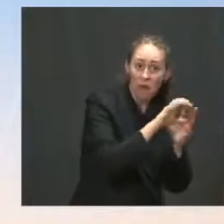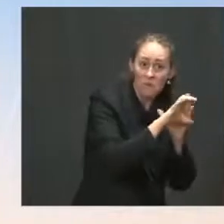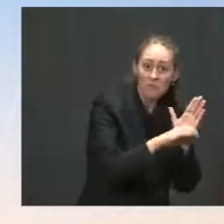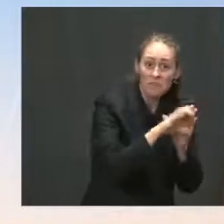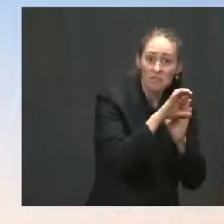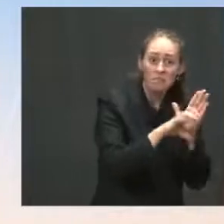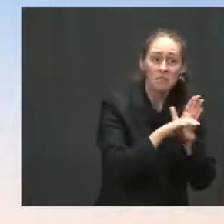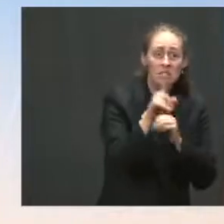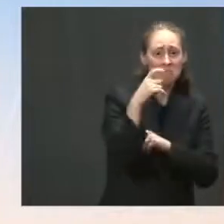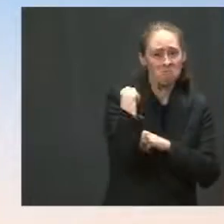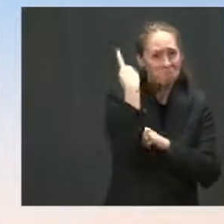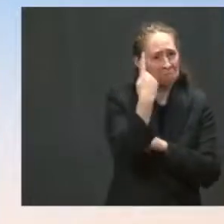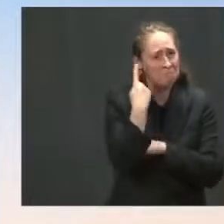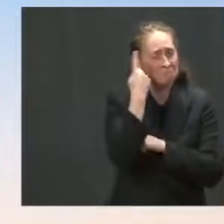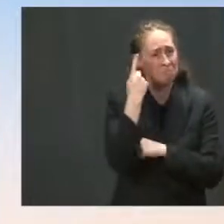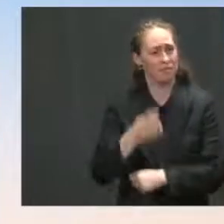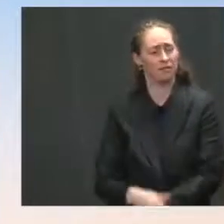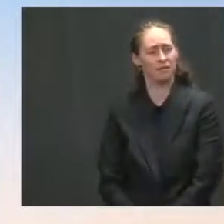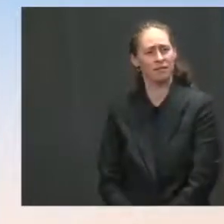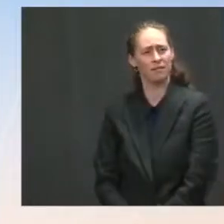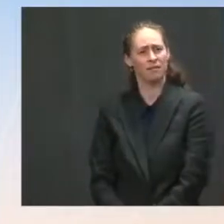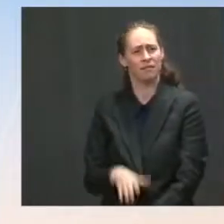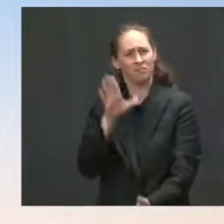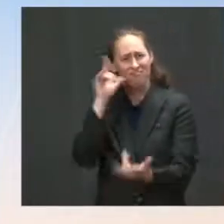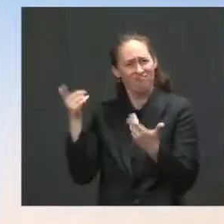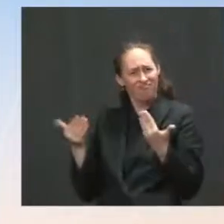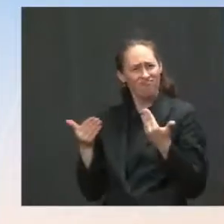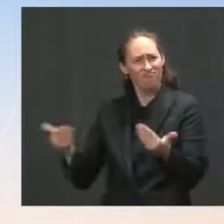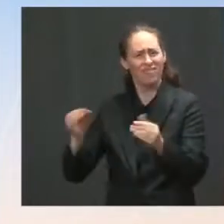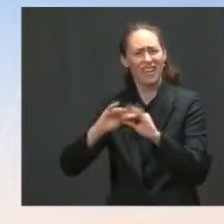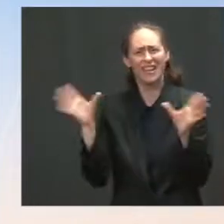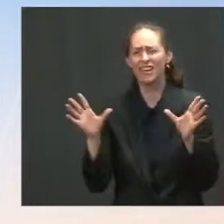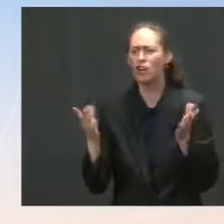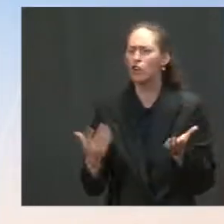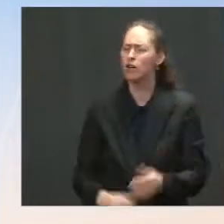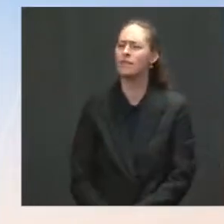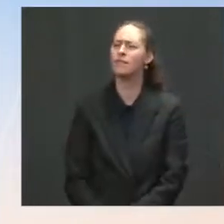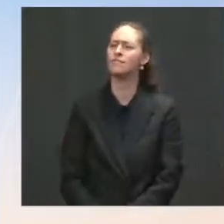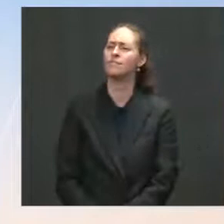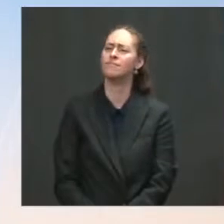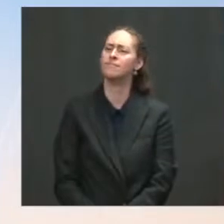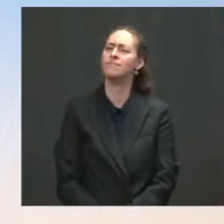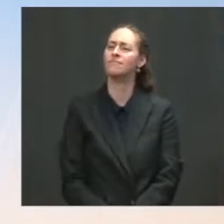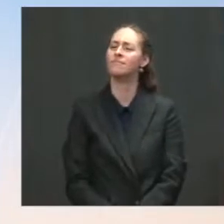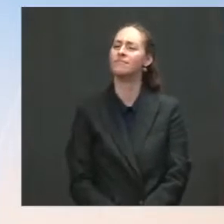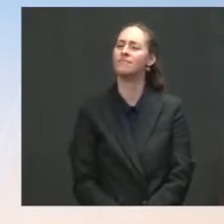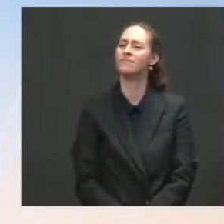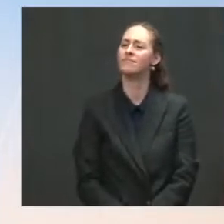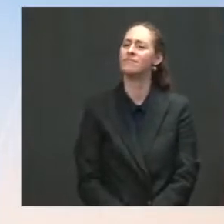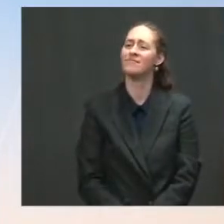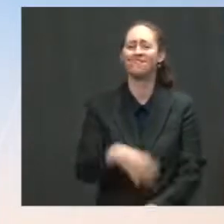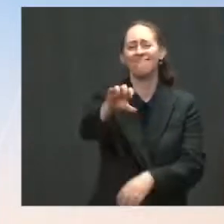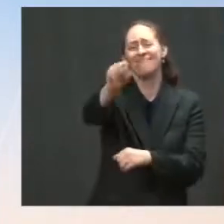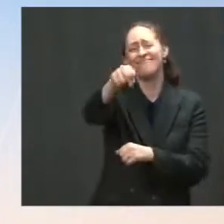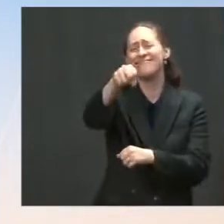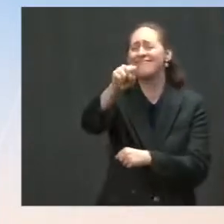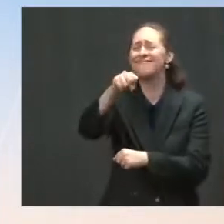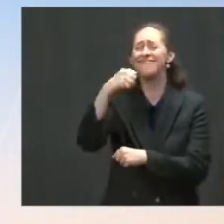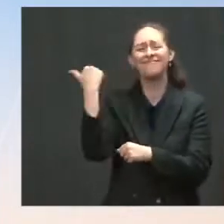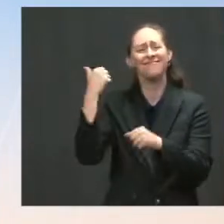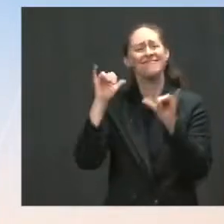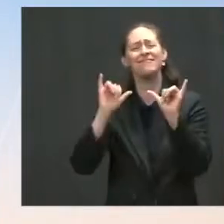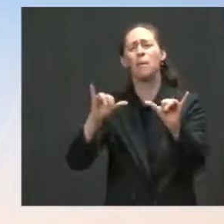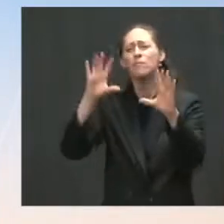to go ahead and file suit now? Well, I would first say the president shares their desire, their commitment, and their interest